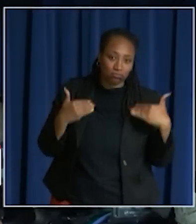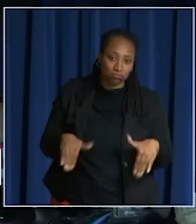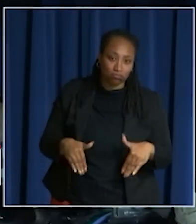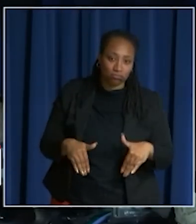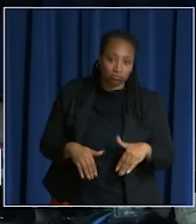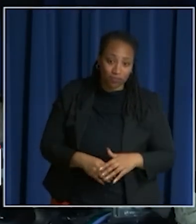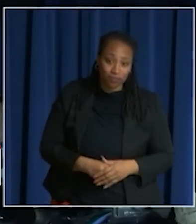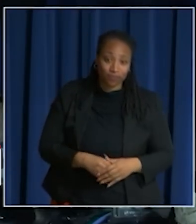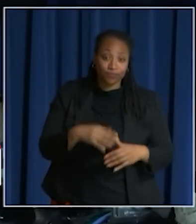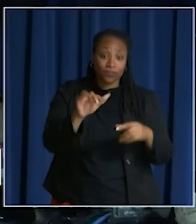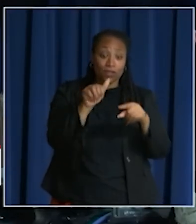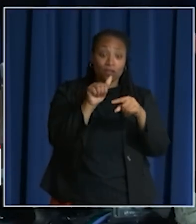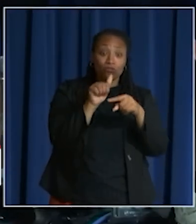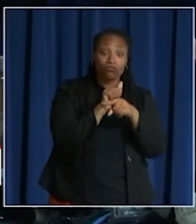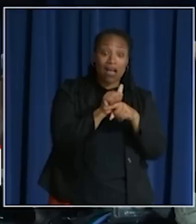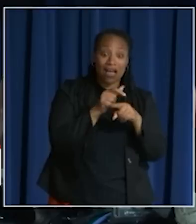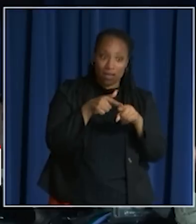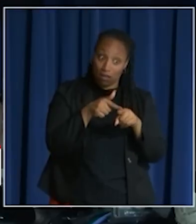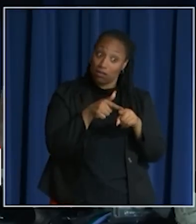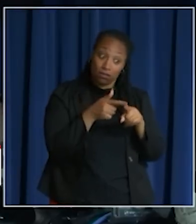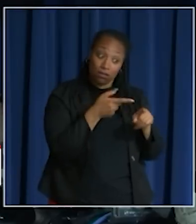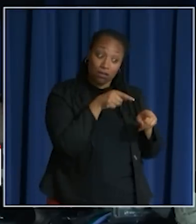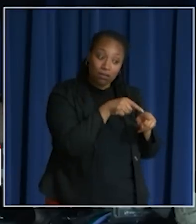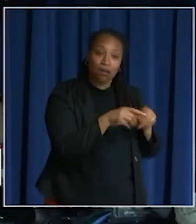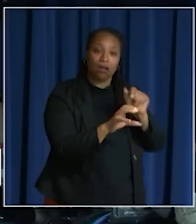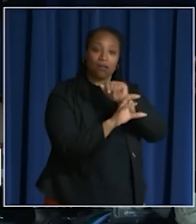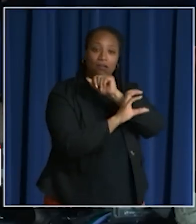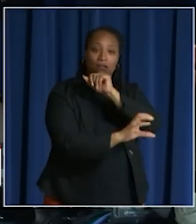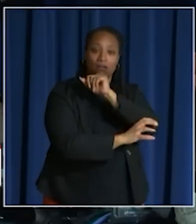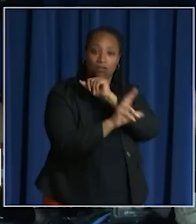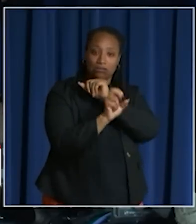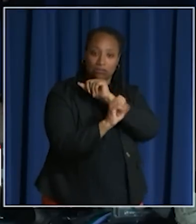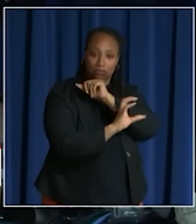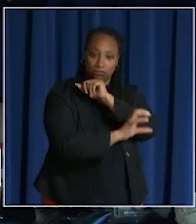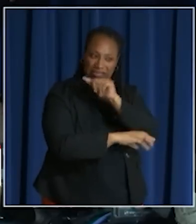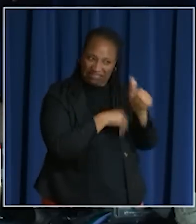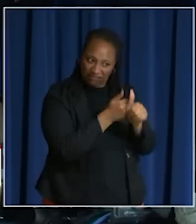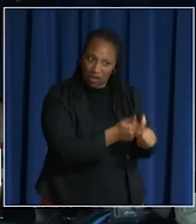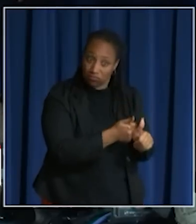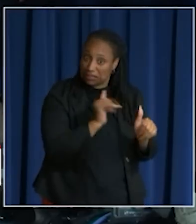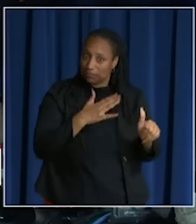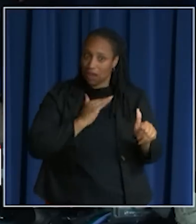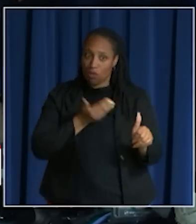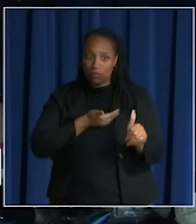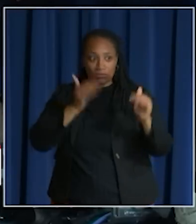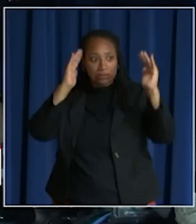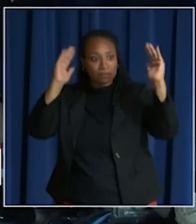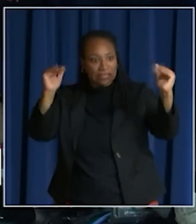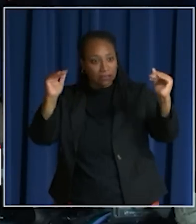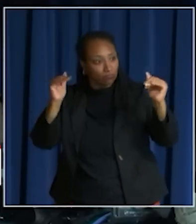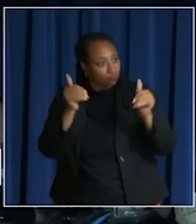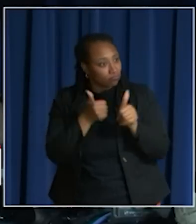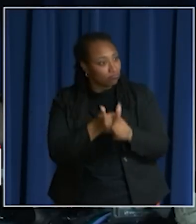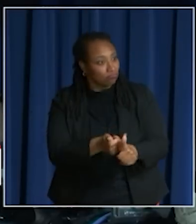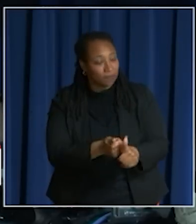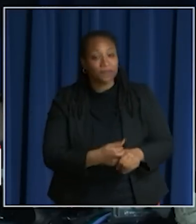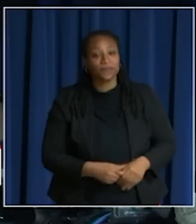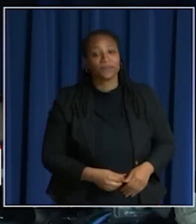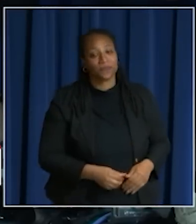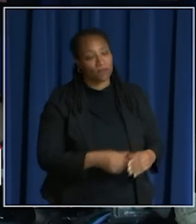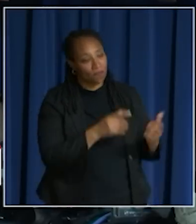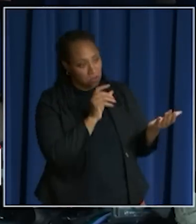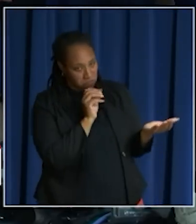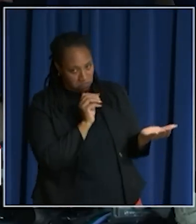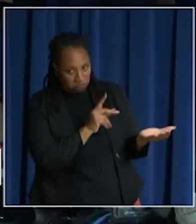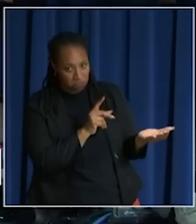our expectation. Yes. Hold on, you passed the question one more. Owen Hayes, NBC News, just to follow up on that a bit. Yeah. So will